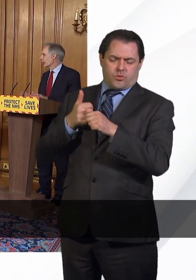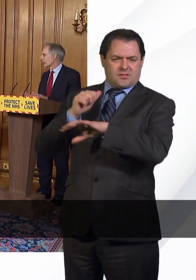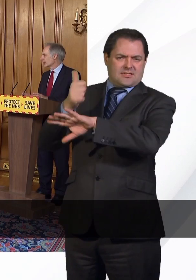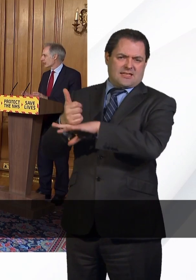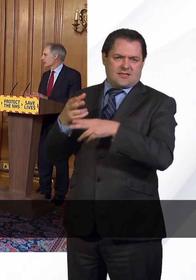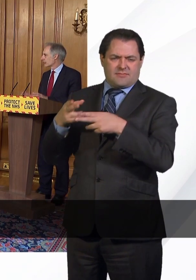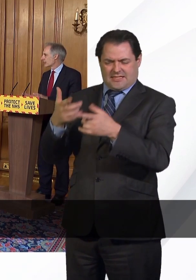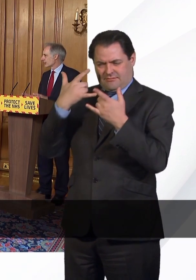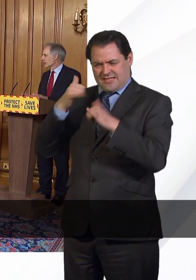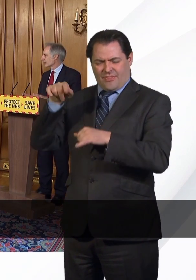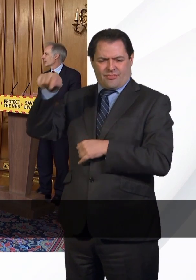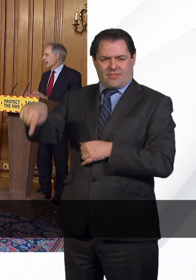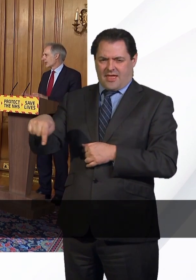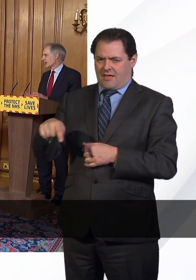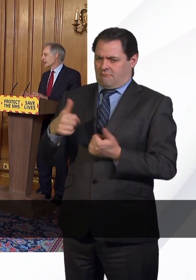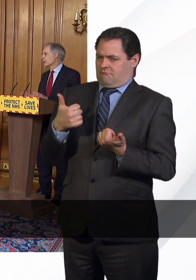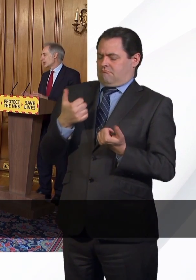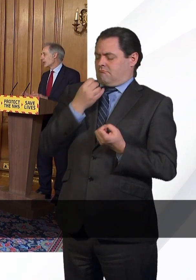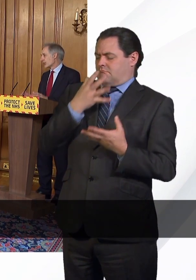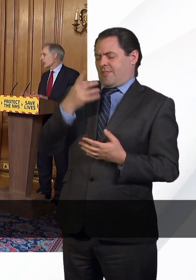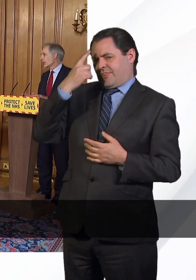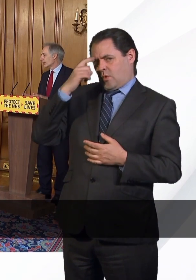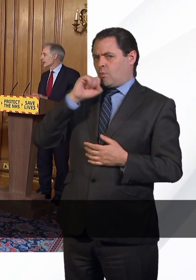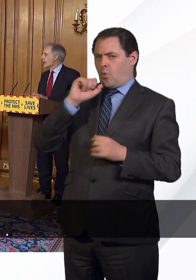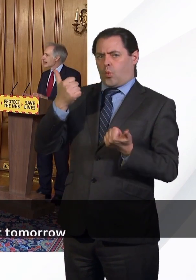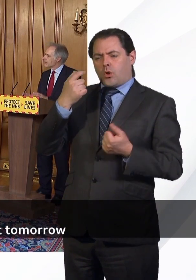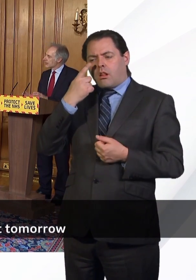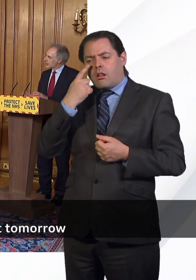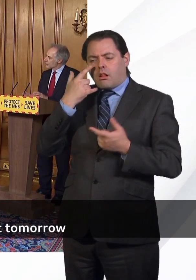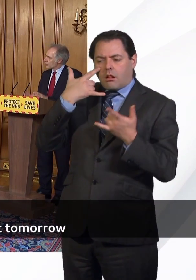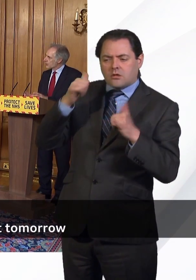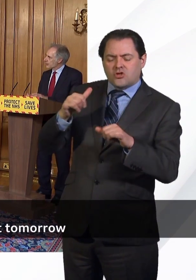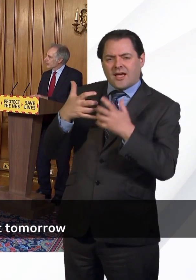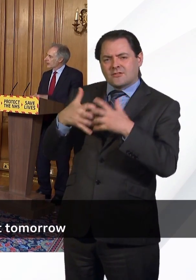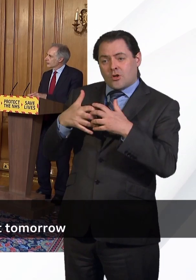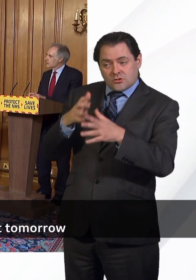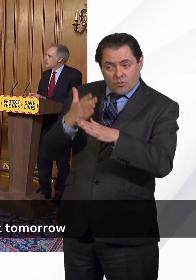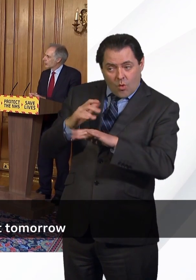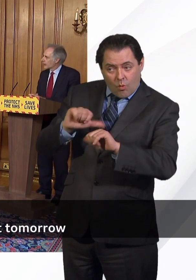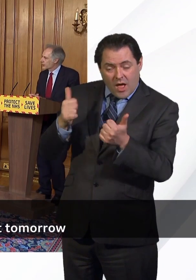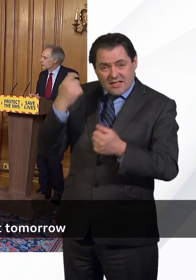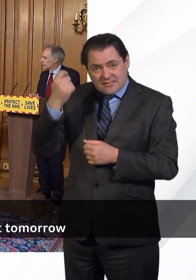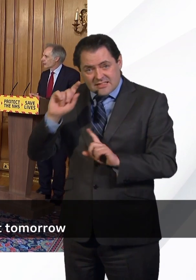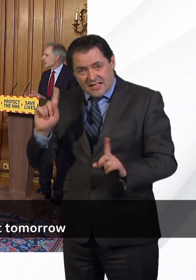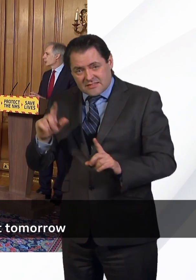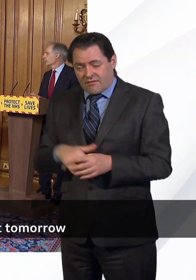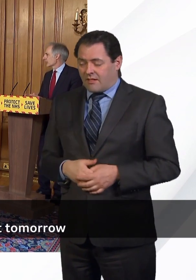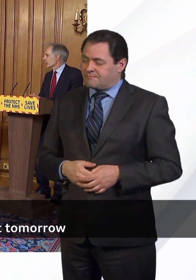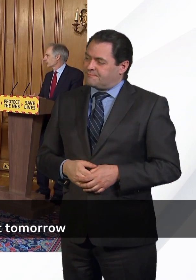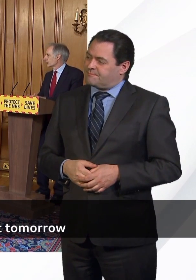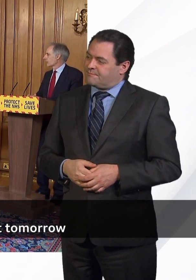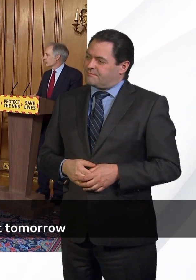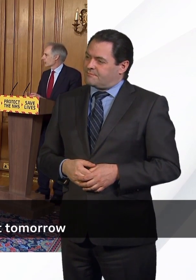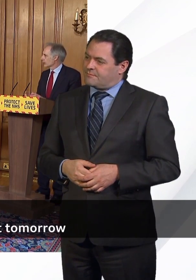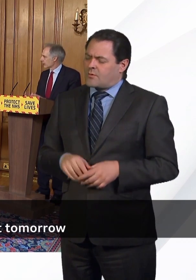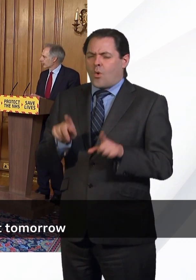think it's going to be a great success as a pilot. Your point about elderly people, I think we shouldn't make assumptions. I mean, there are